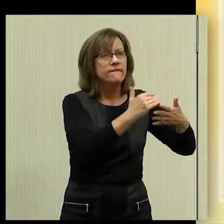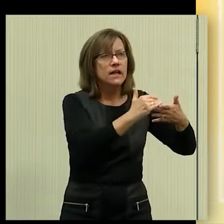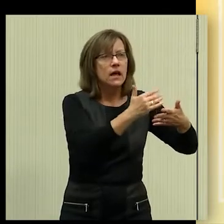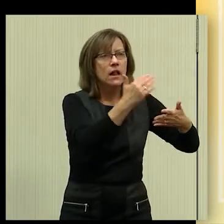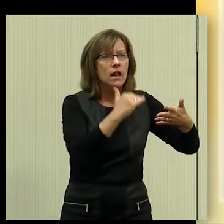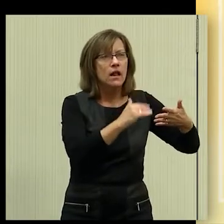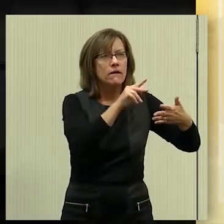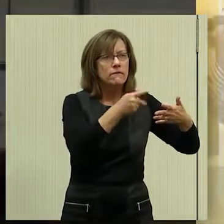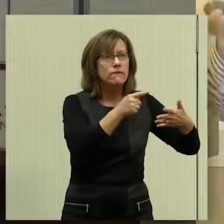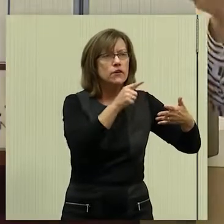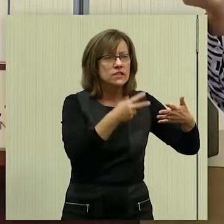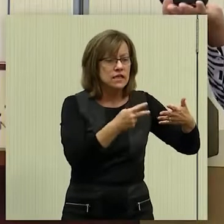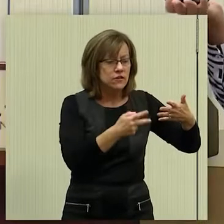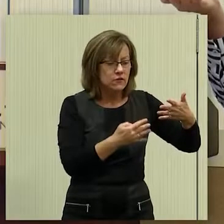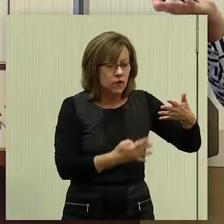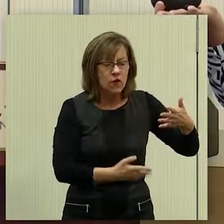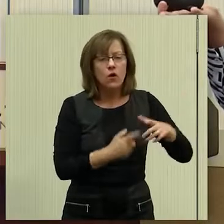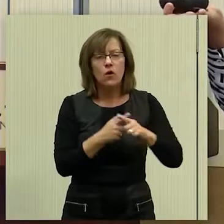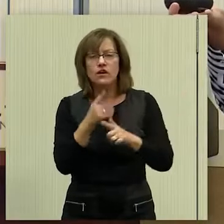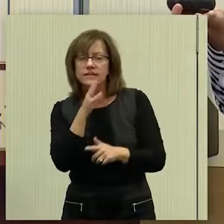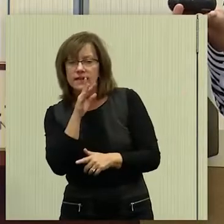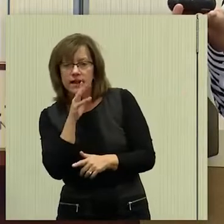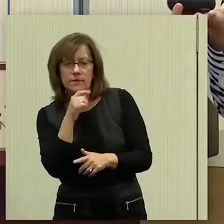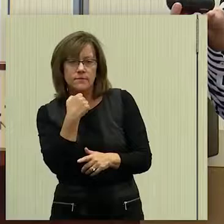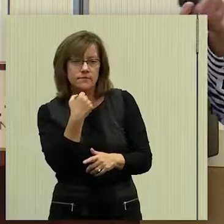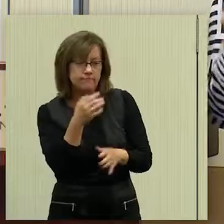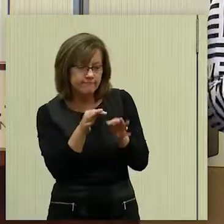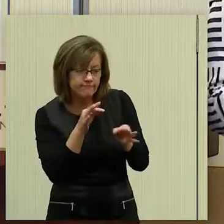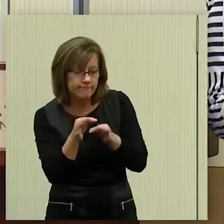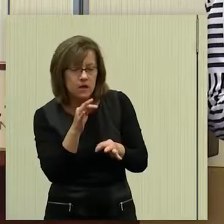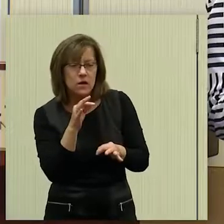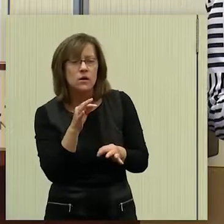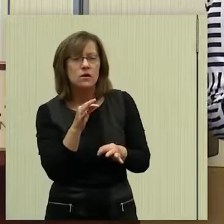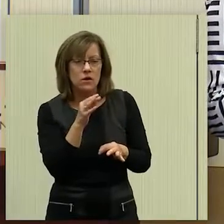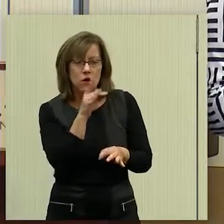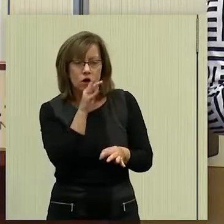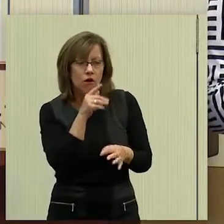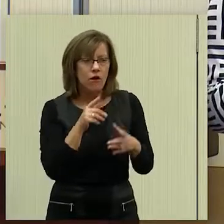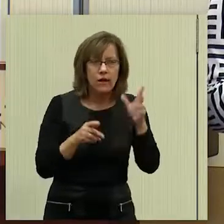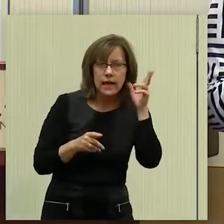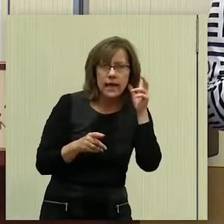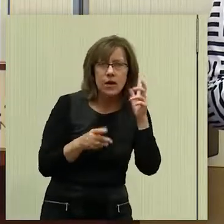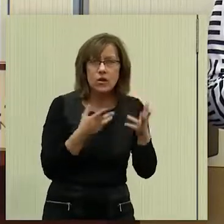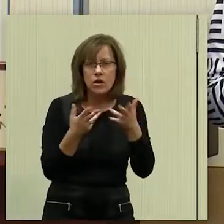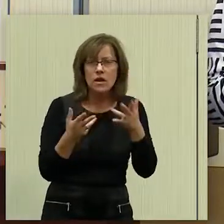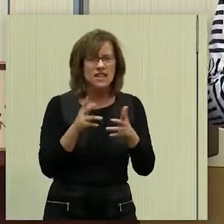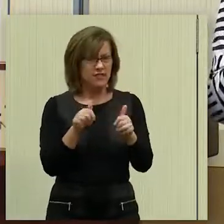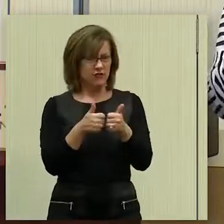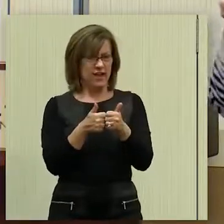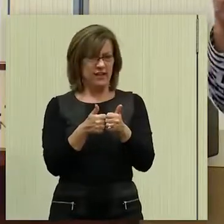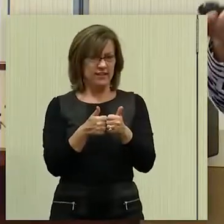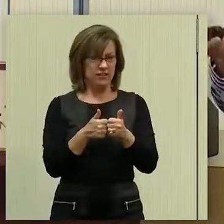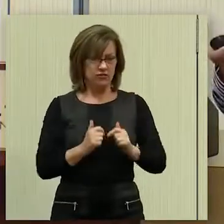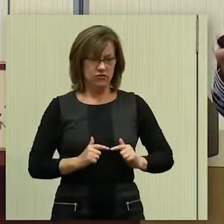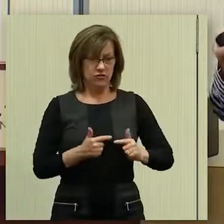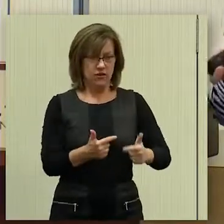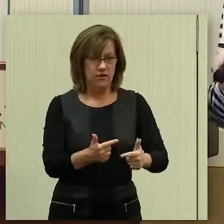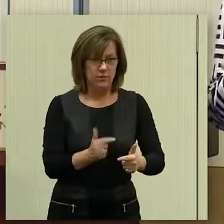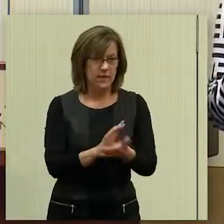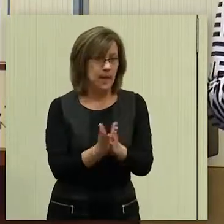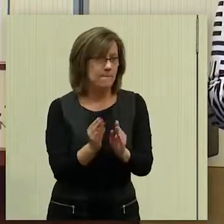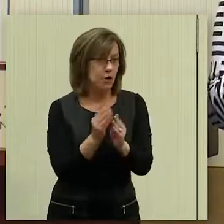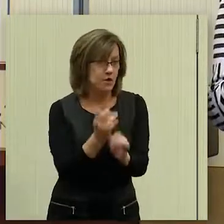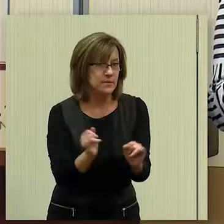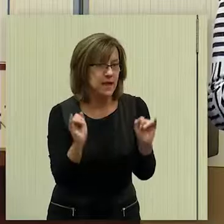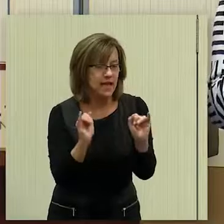are. It's a balance between trying to help children be more independent, right? By having things up there like this so that they could be more independent, but